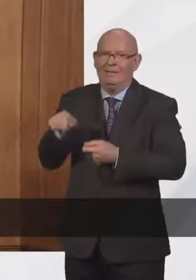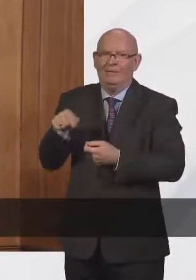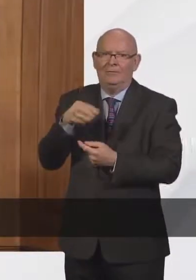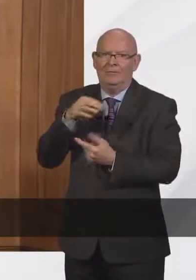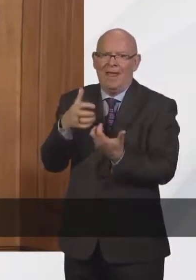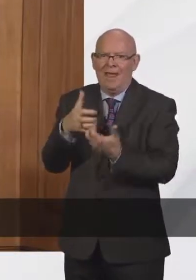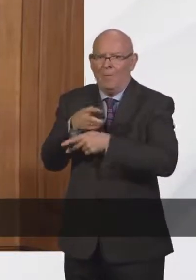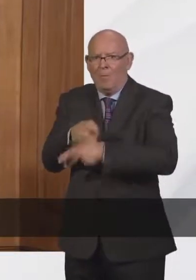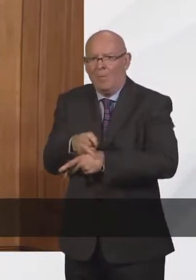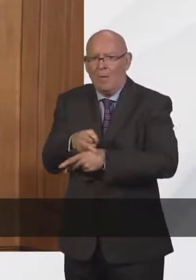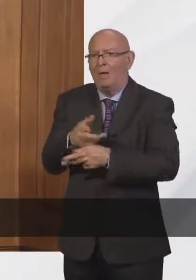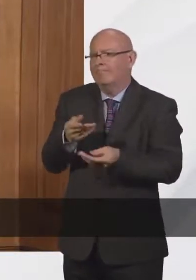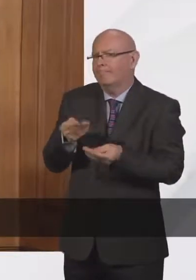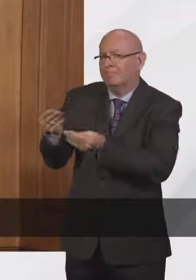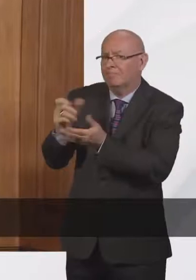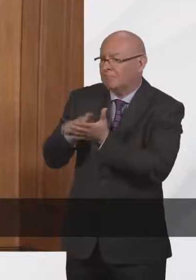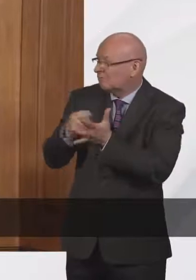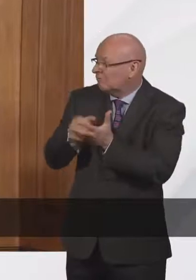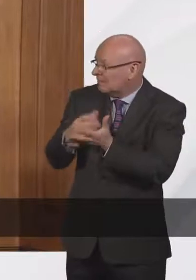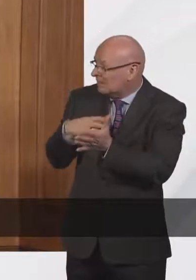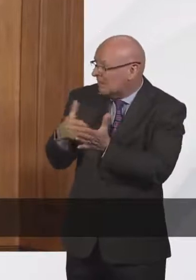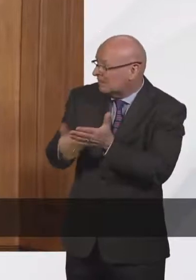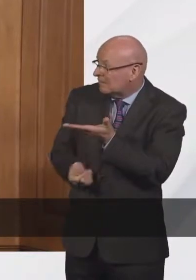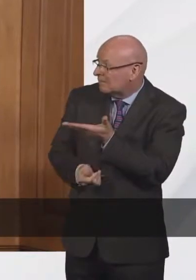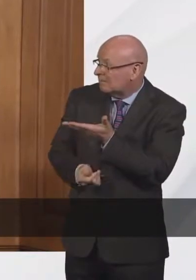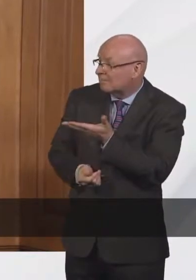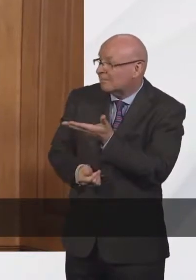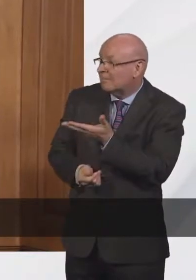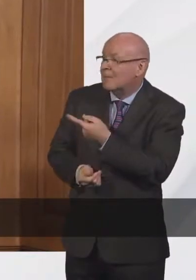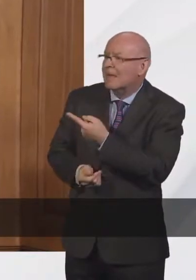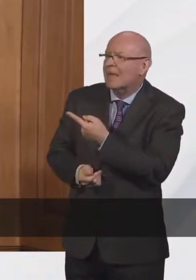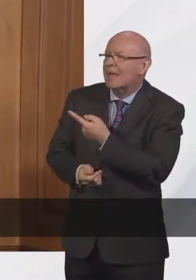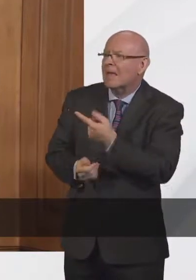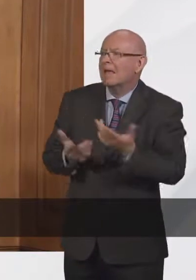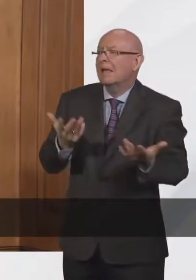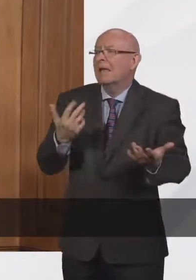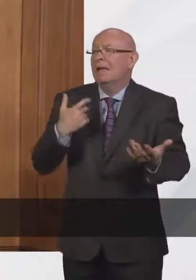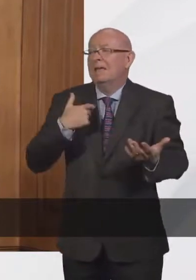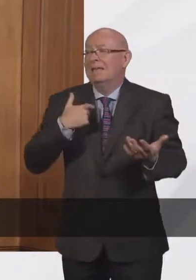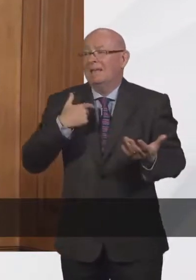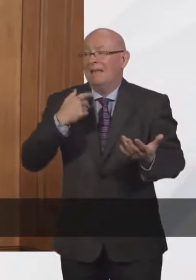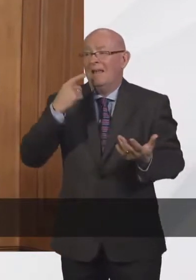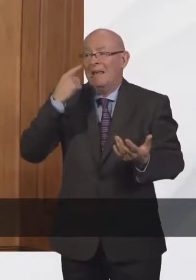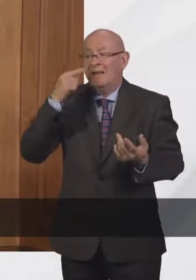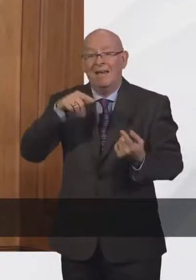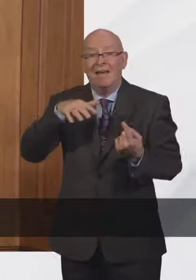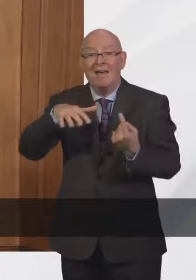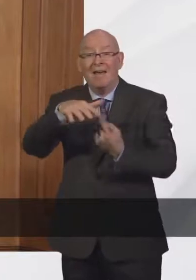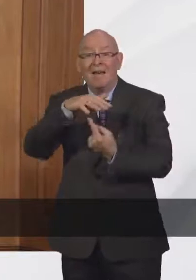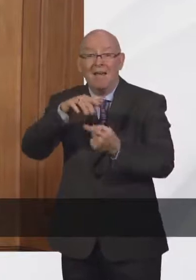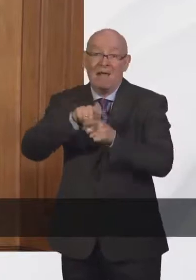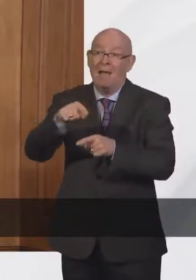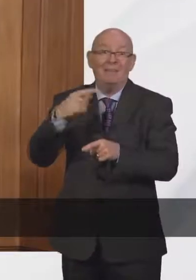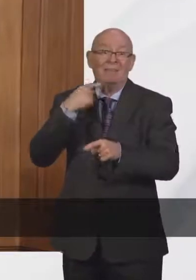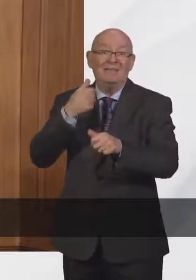this, but also in places like healthcare settings, actually, very often the area of maximum risk is social areas or communal areas